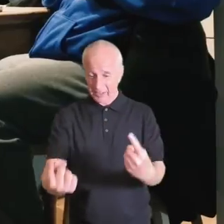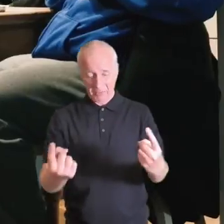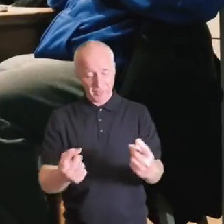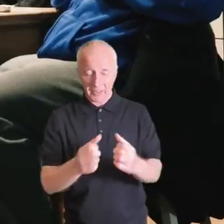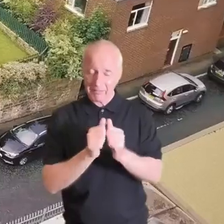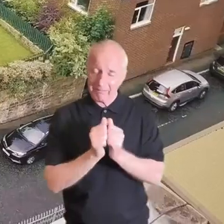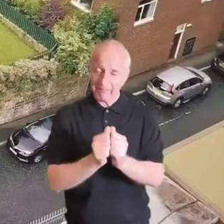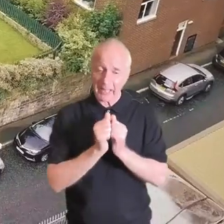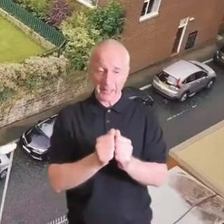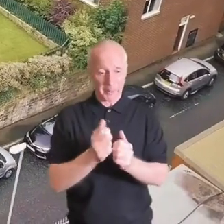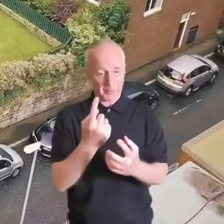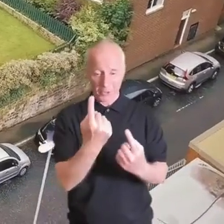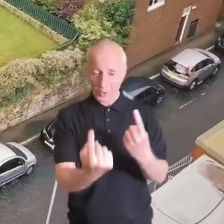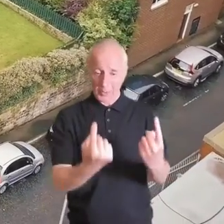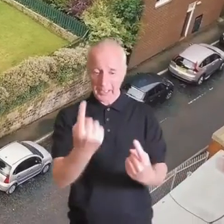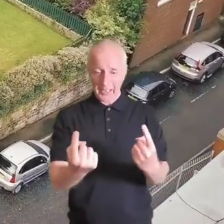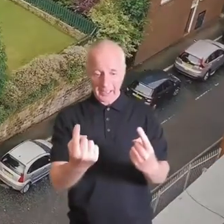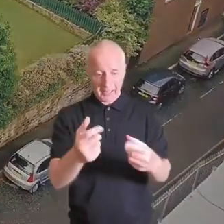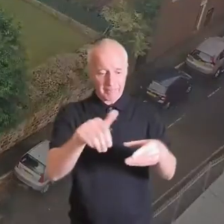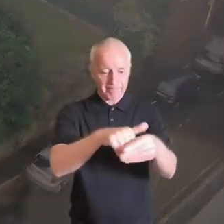unique part in Baptist Together.